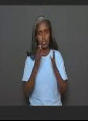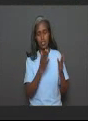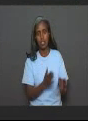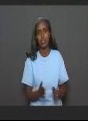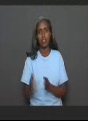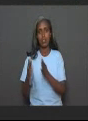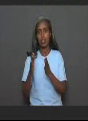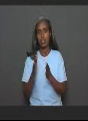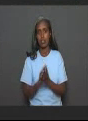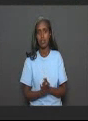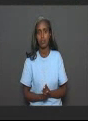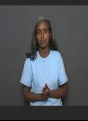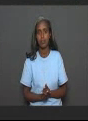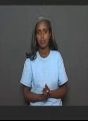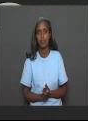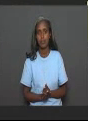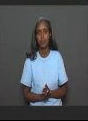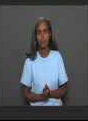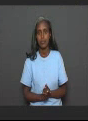Students, let's get ready.